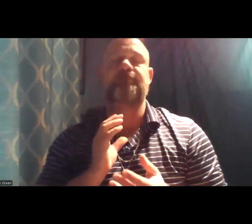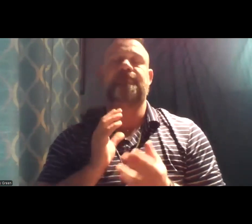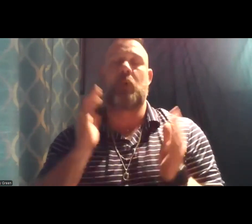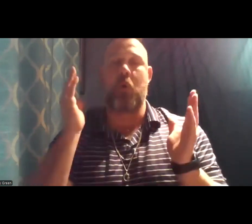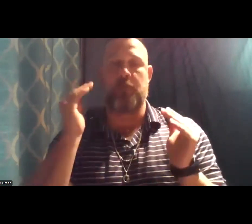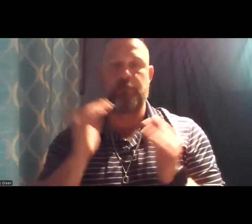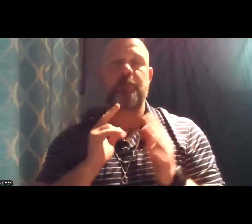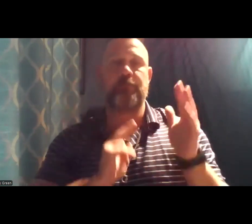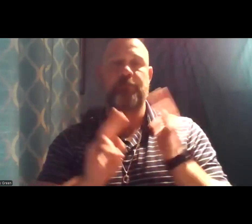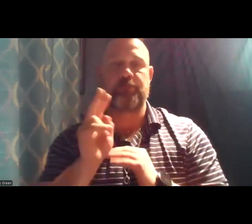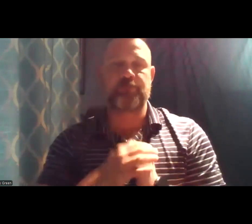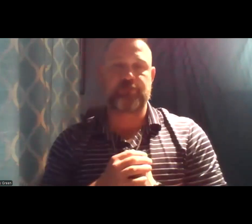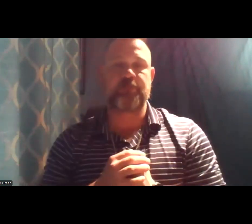hope.